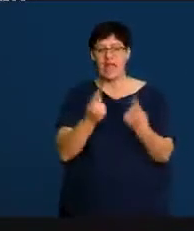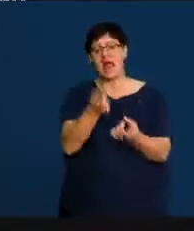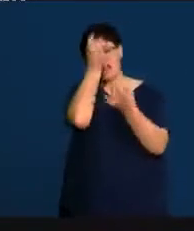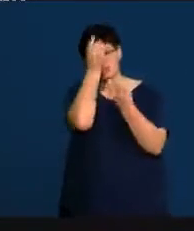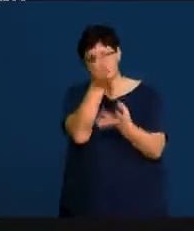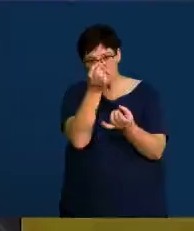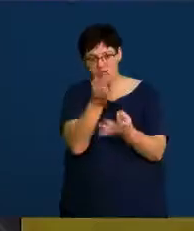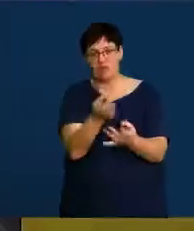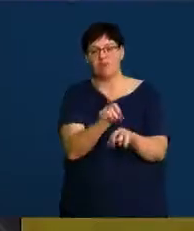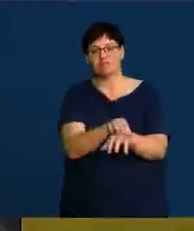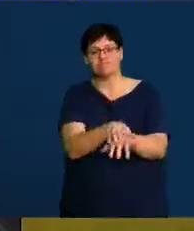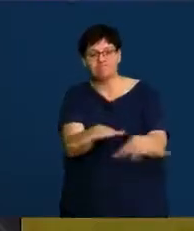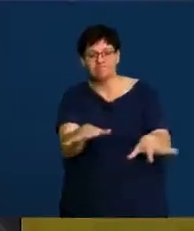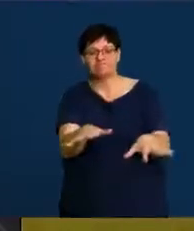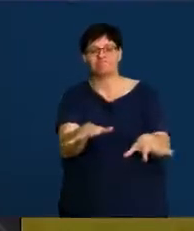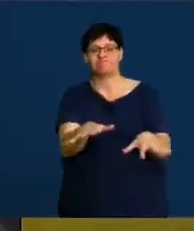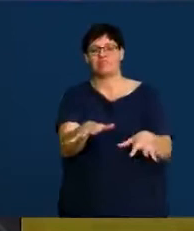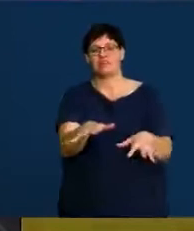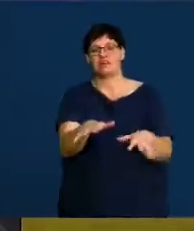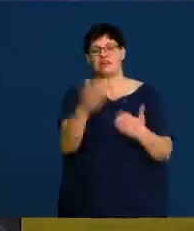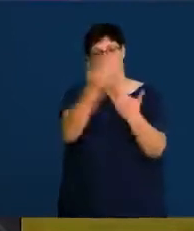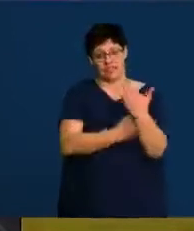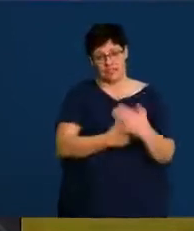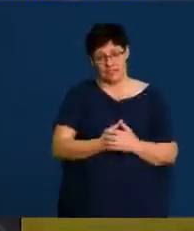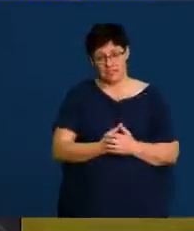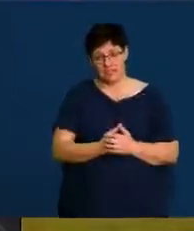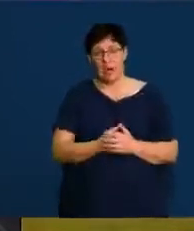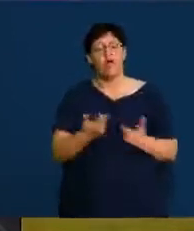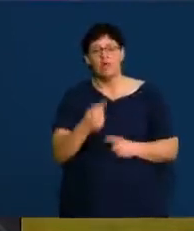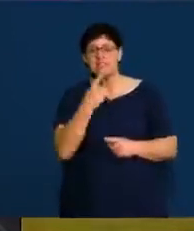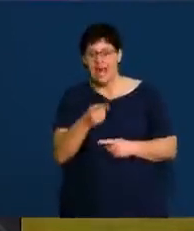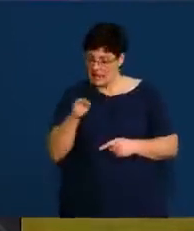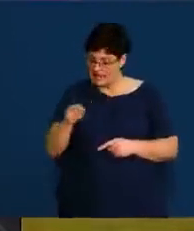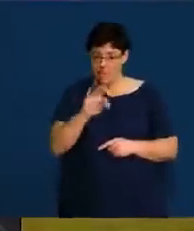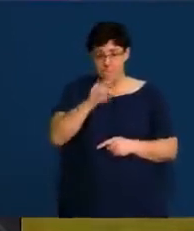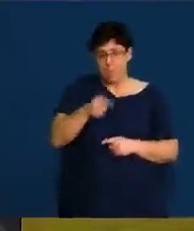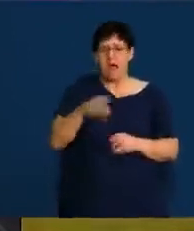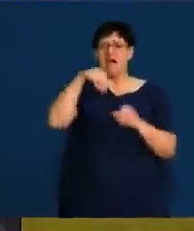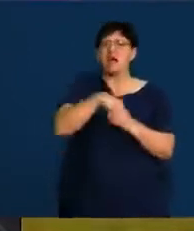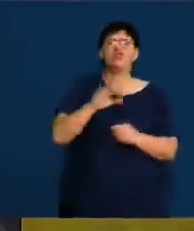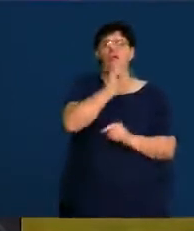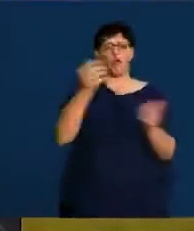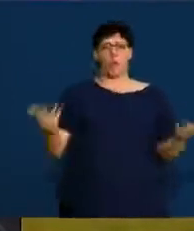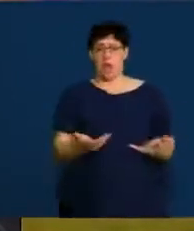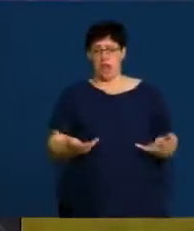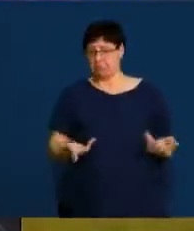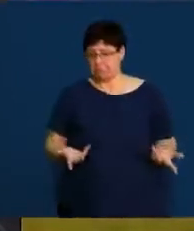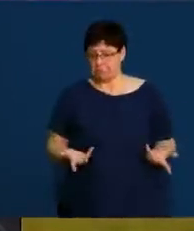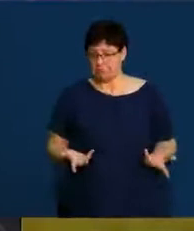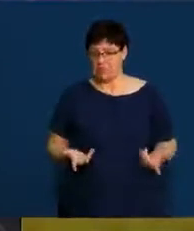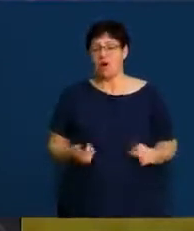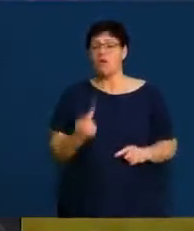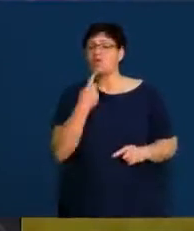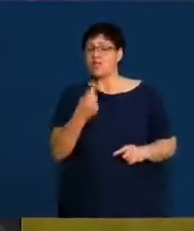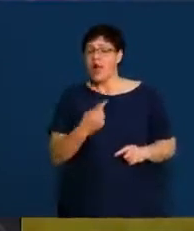information sheet. This would tell you the exact location of where this map is in South Africa. What's important is, once